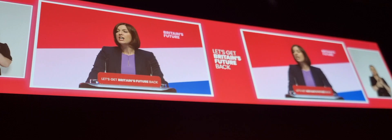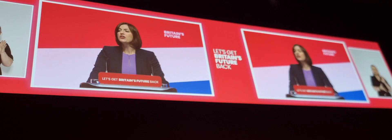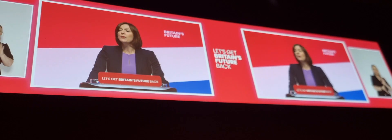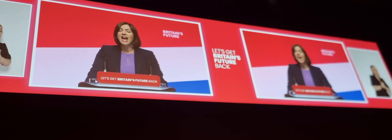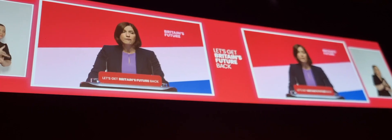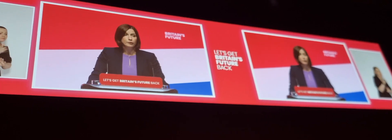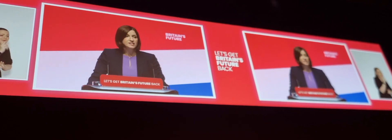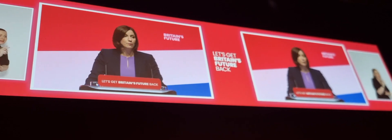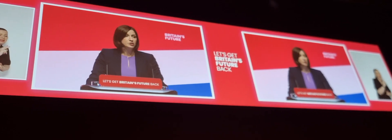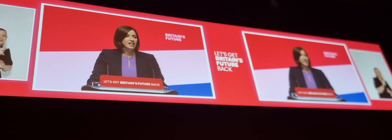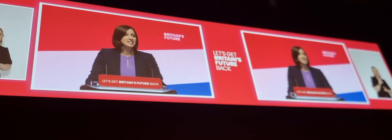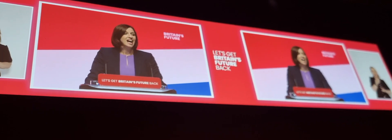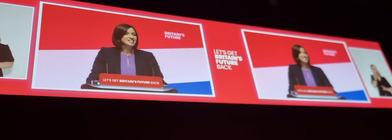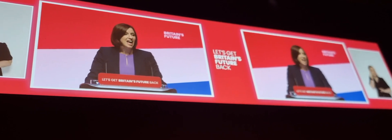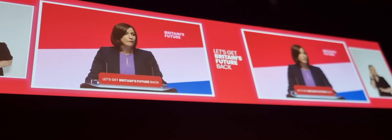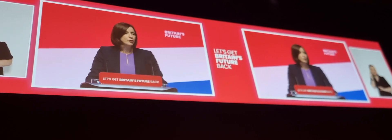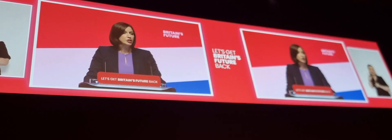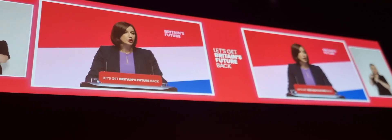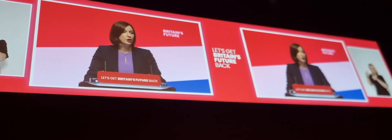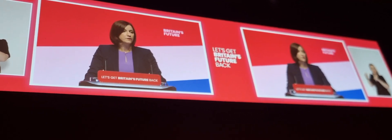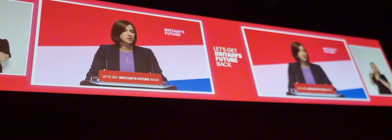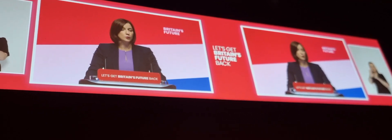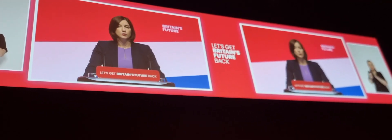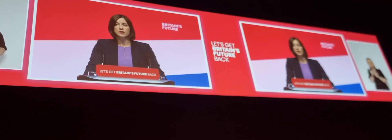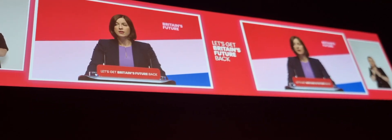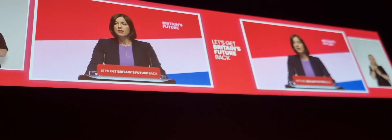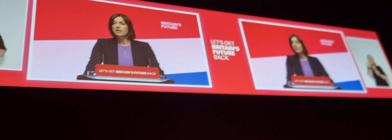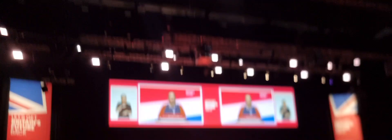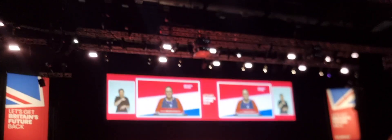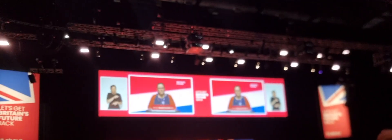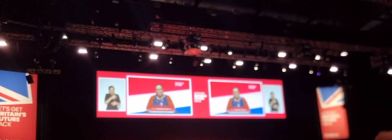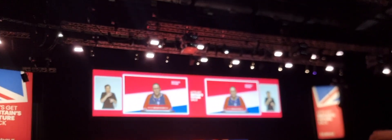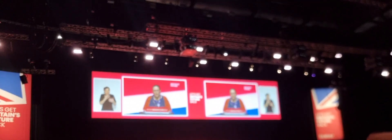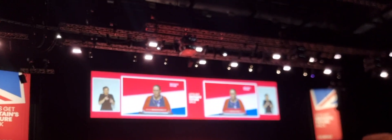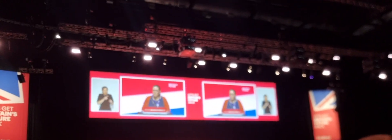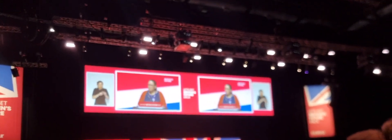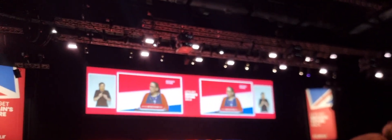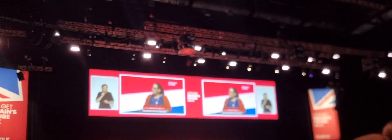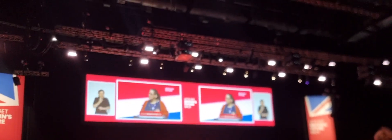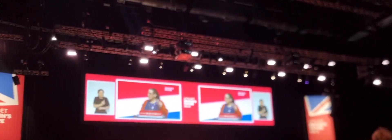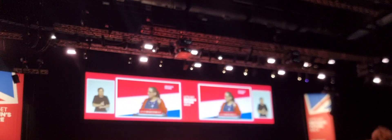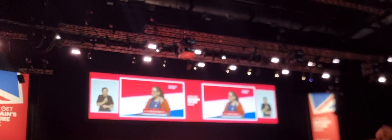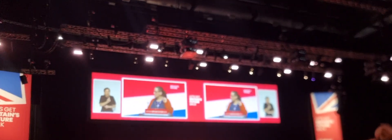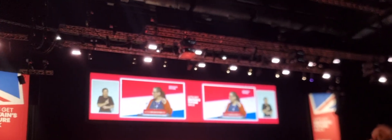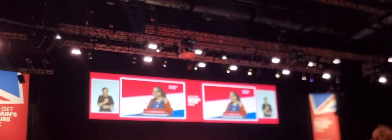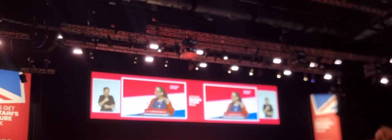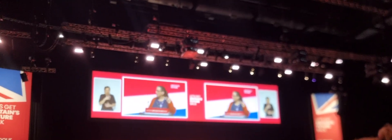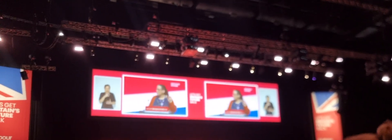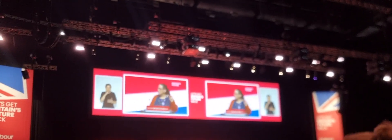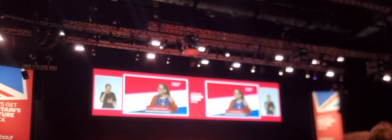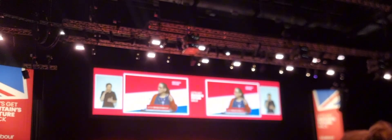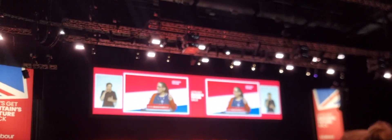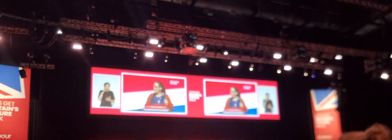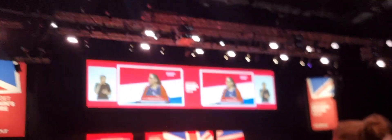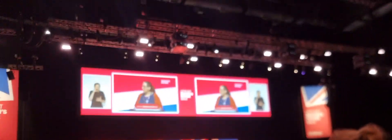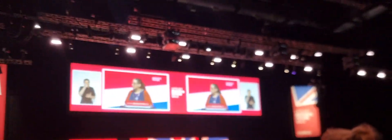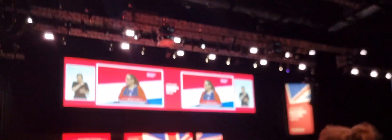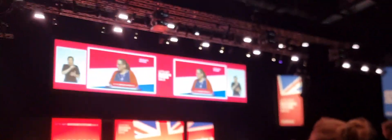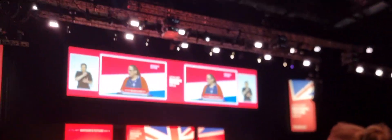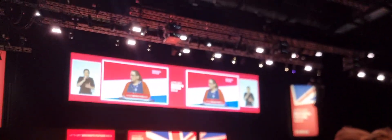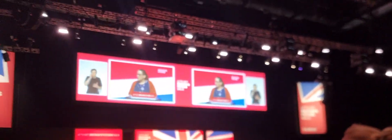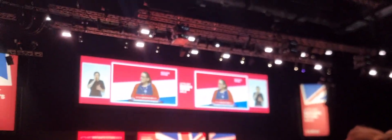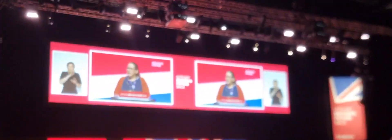skills through every subject and every year of school. I caught him within seconds of hanging from his cabin